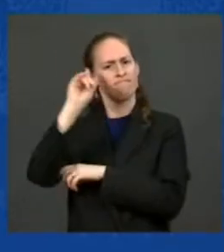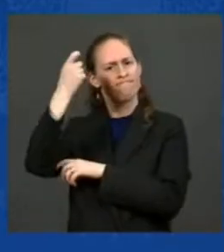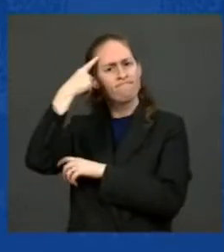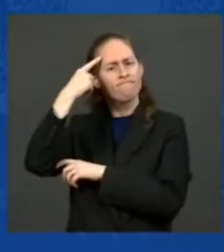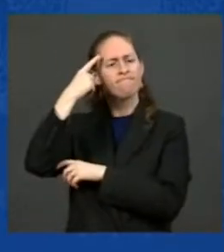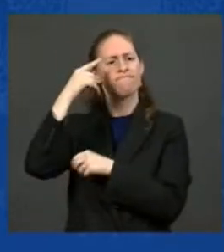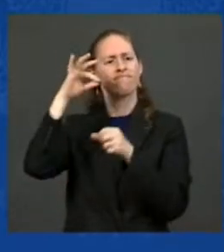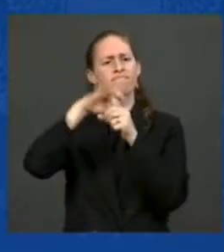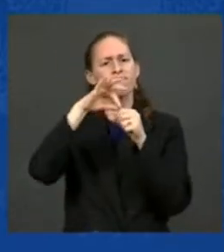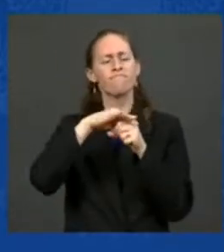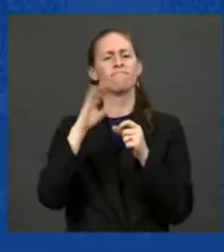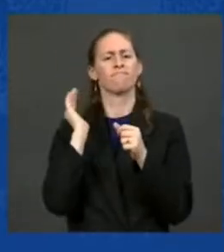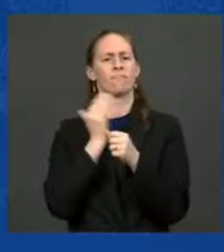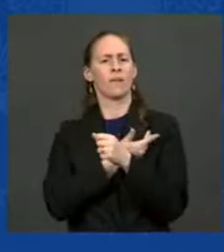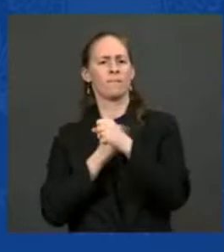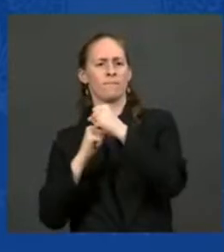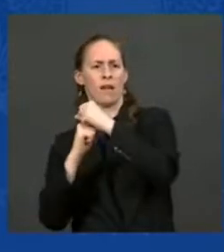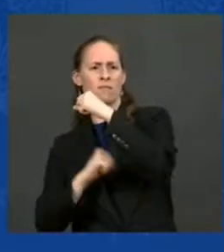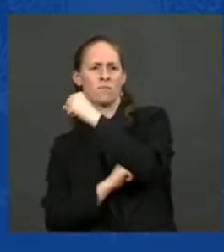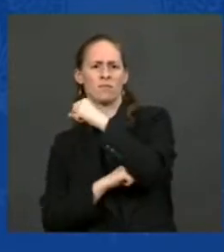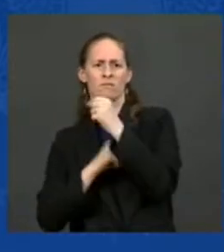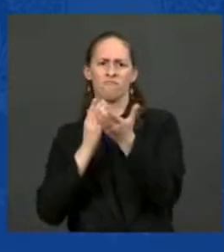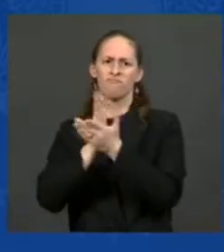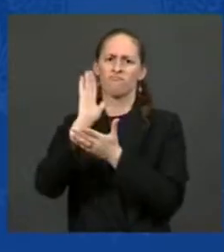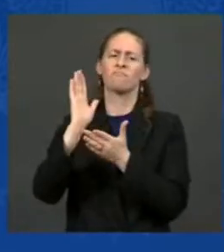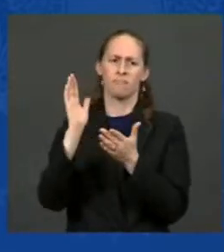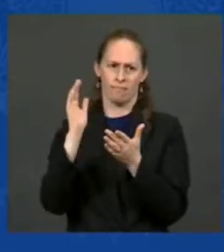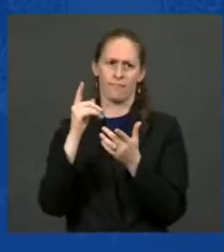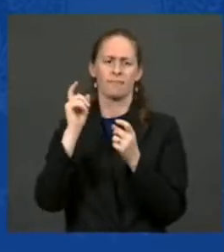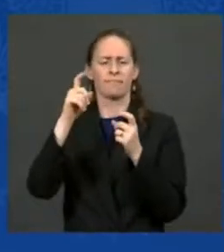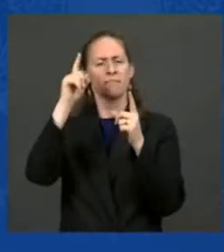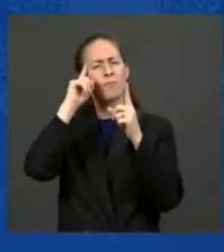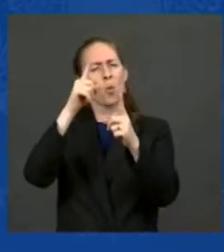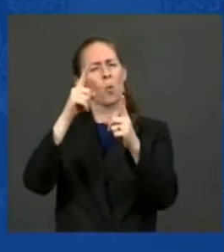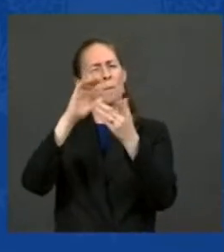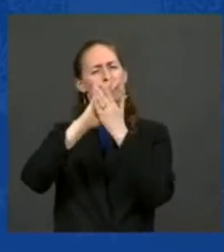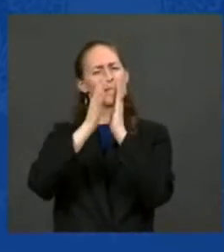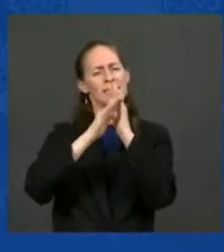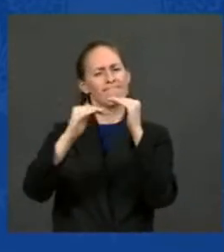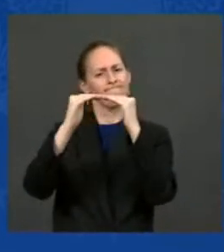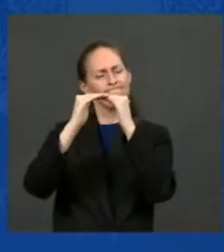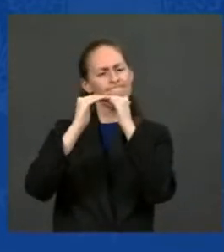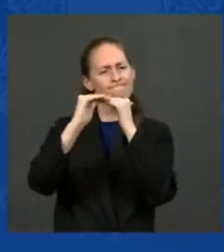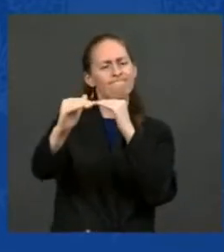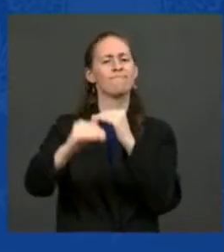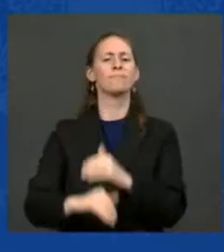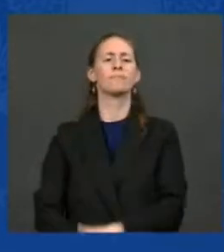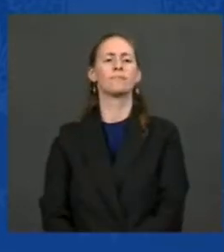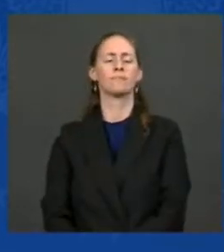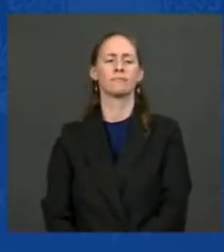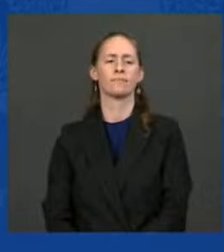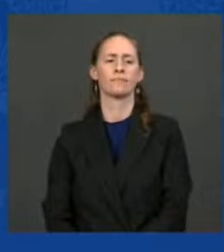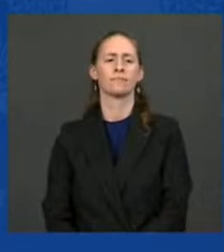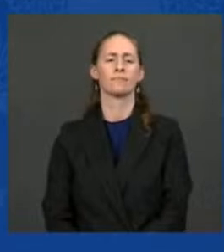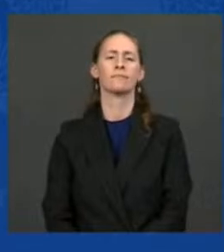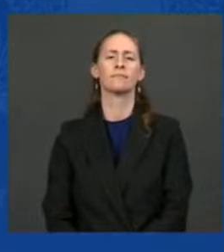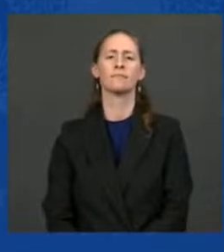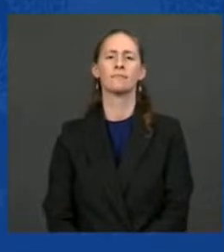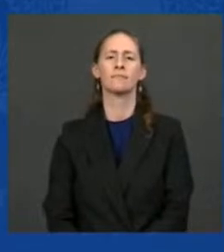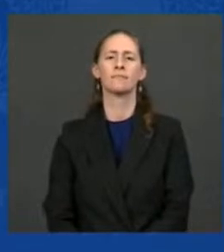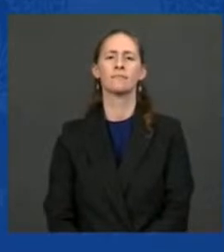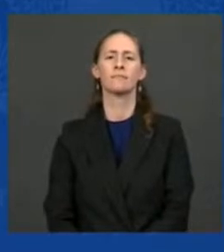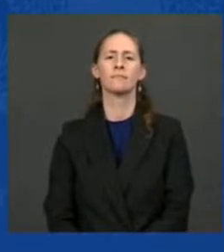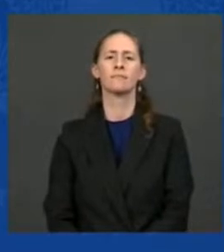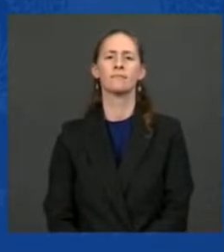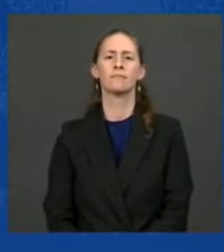foundation for an era of peace and prosperity unprecedented in human history. Attacks